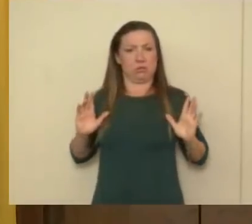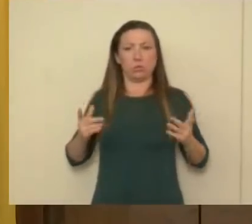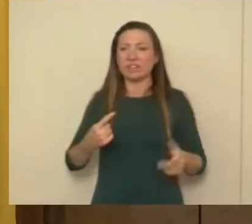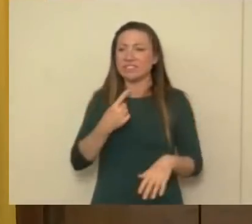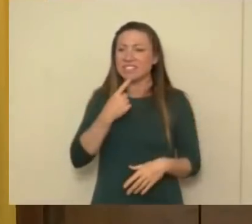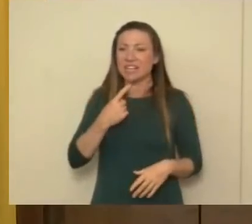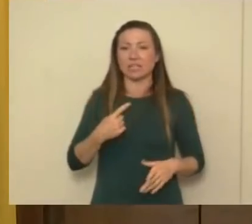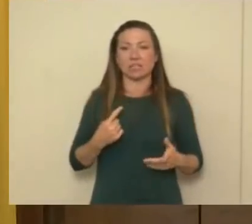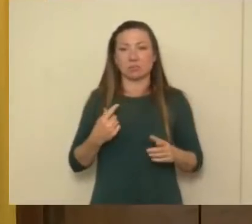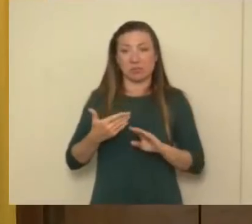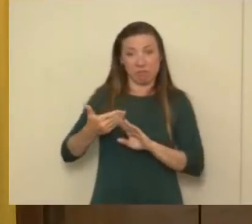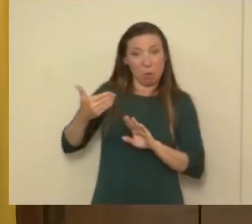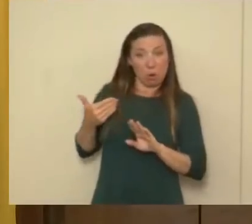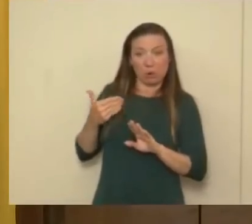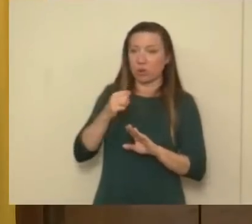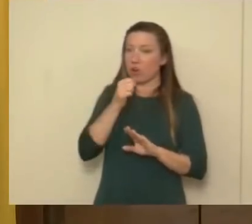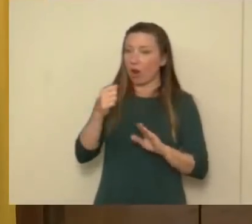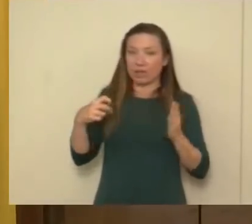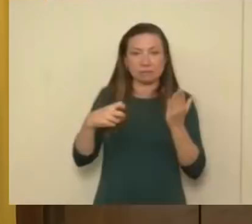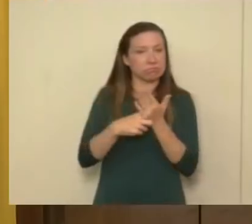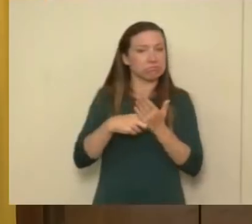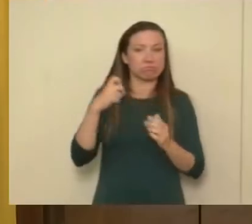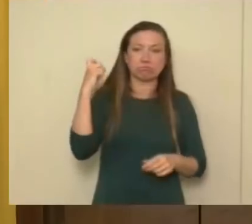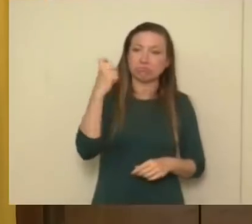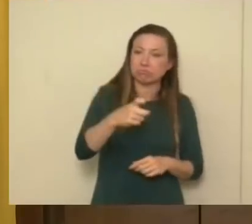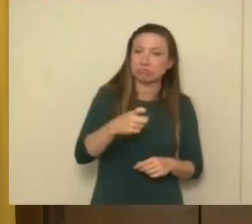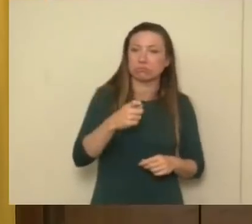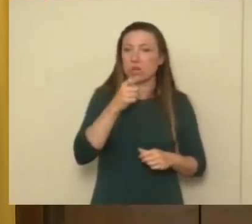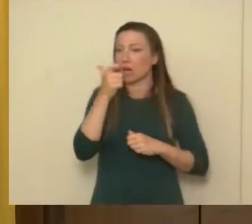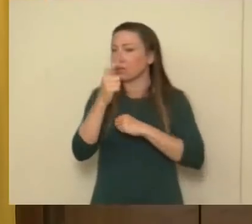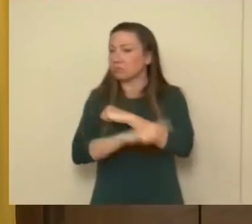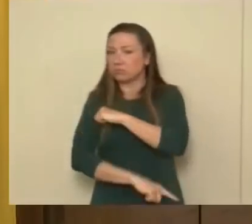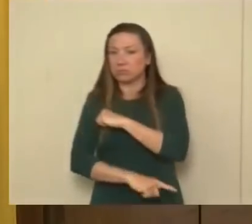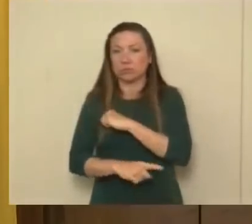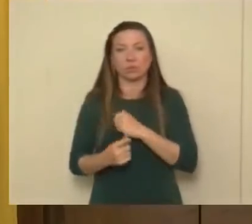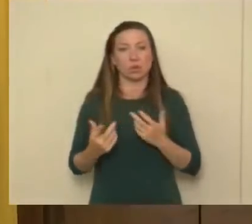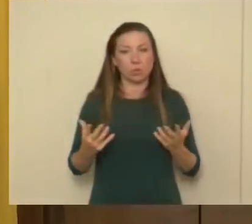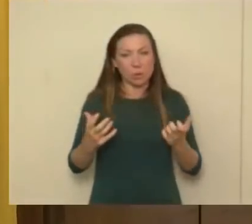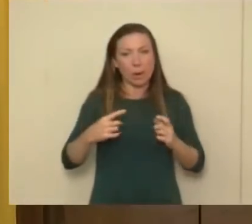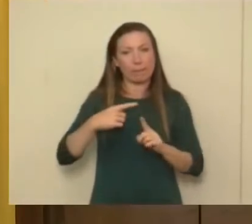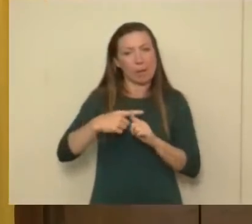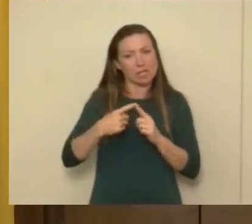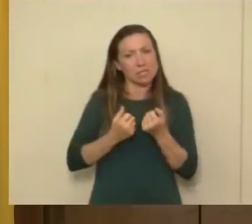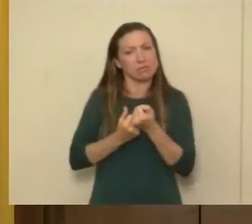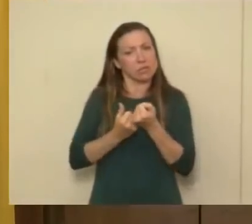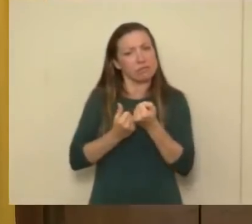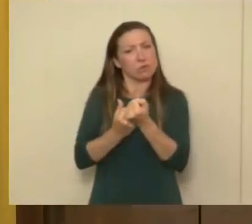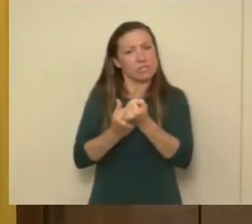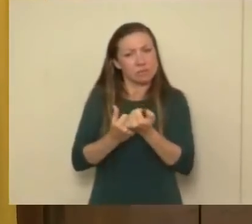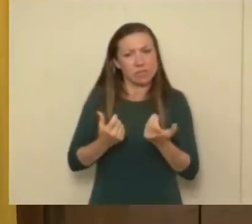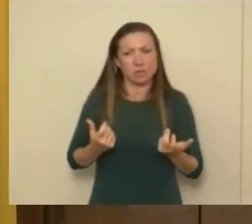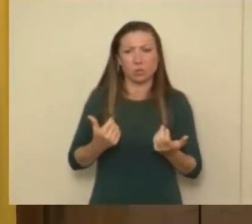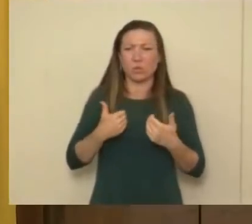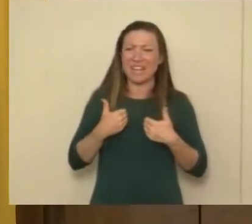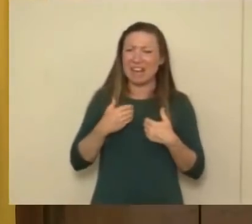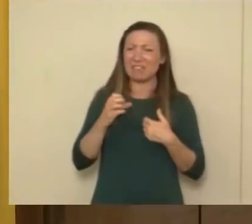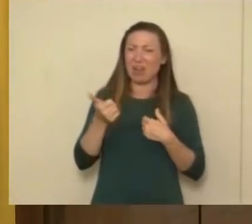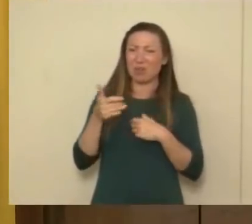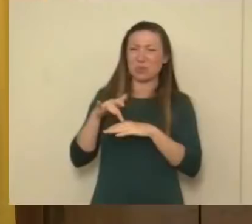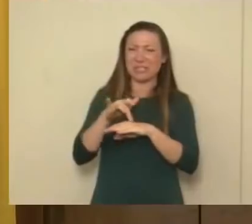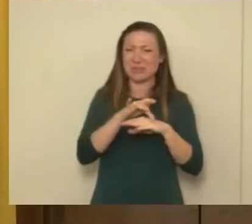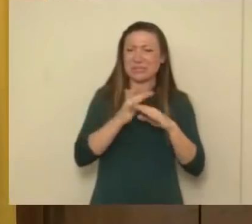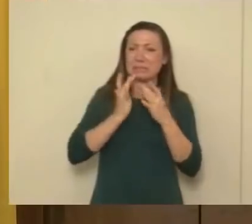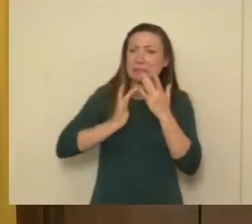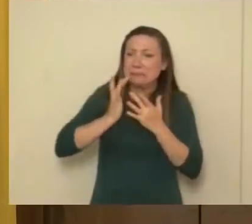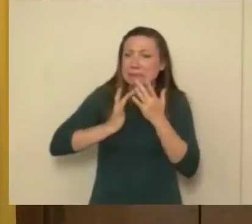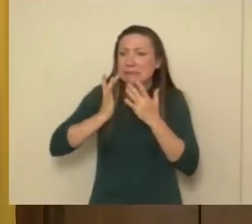want positive peer pressure because, again, we have scarce resources. There are real issues. There's traffic accidents that we have to respond